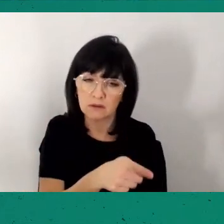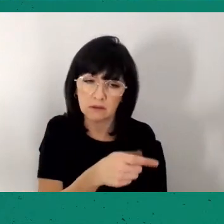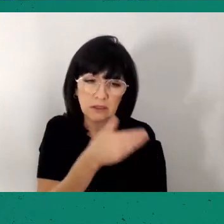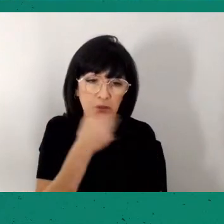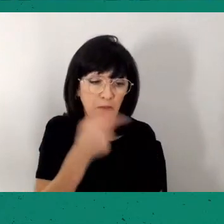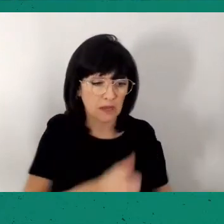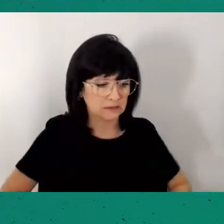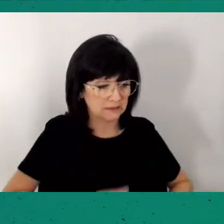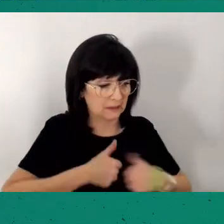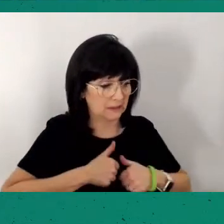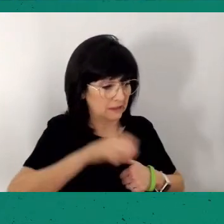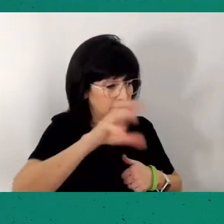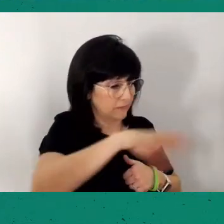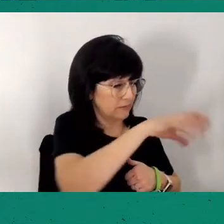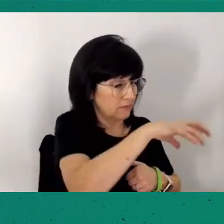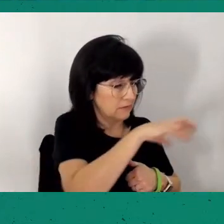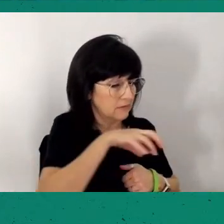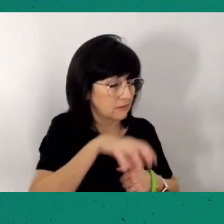new schools."